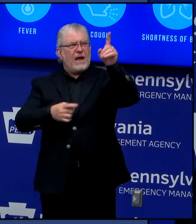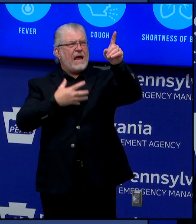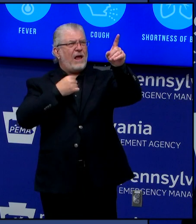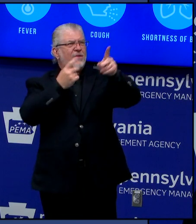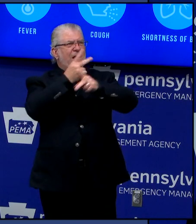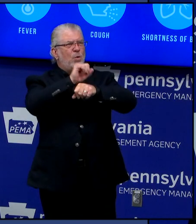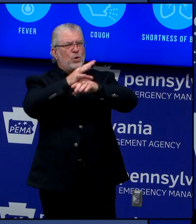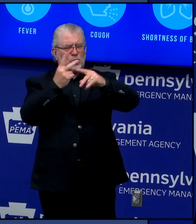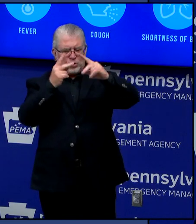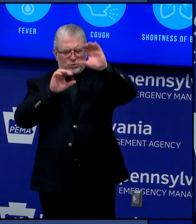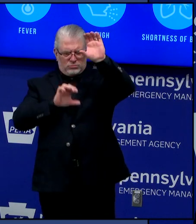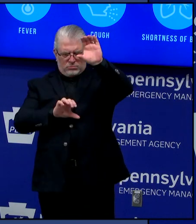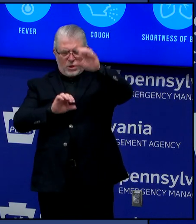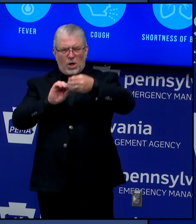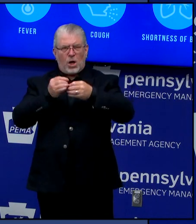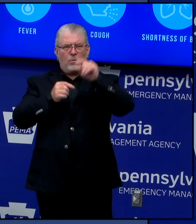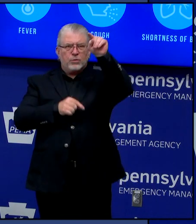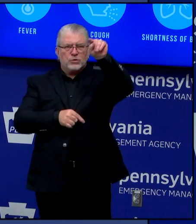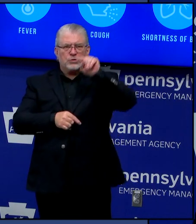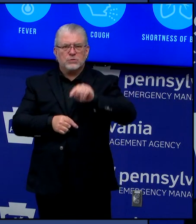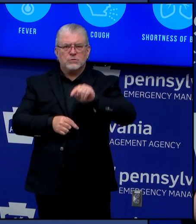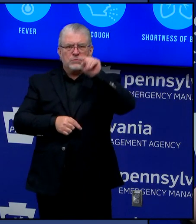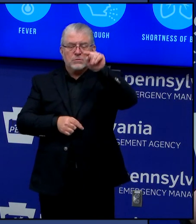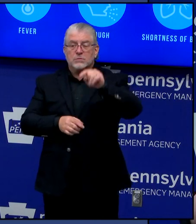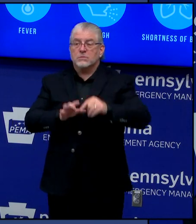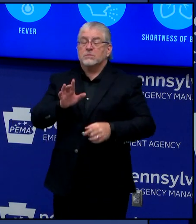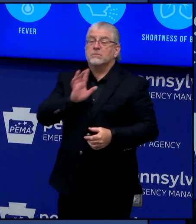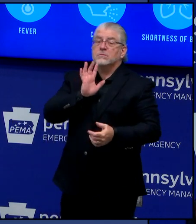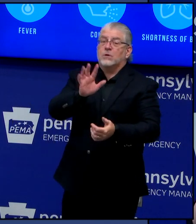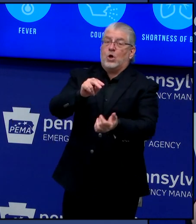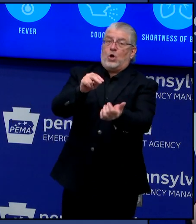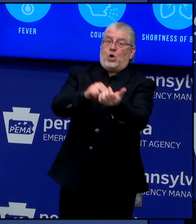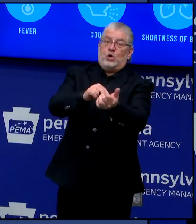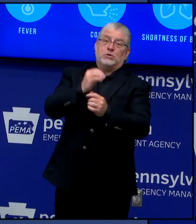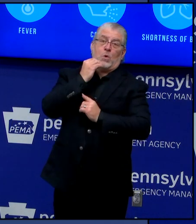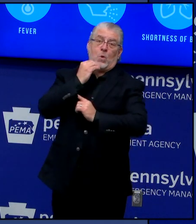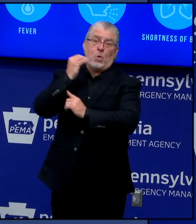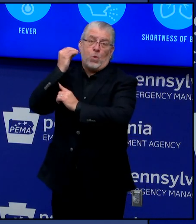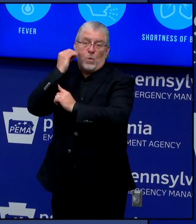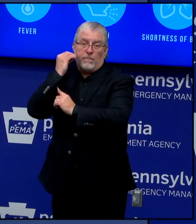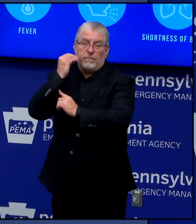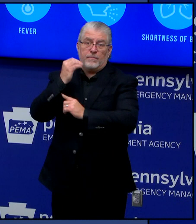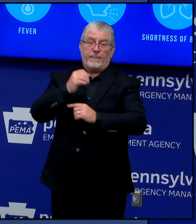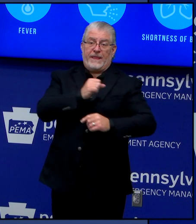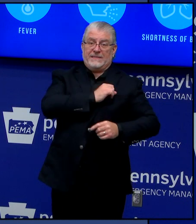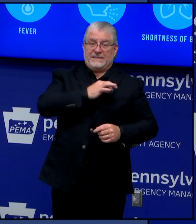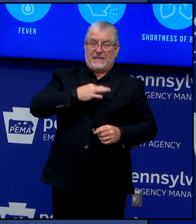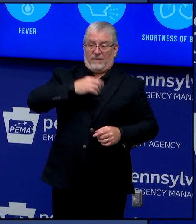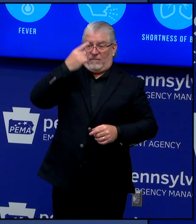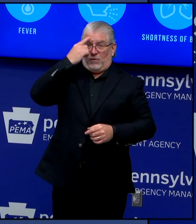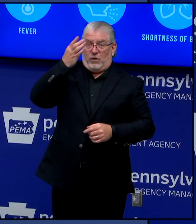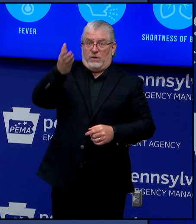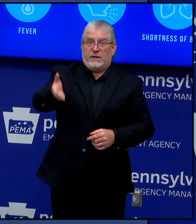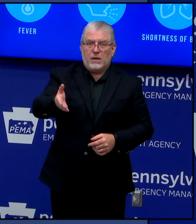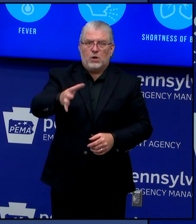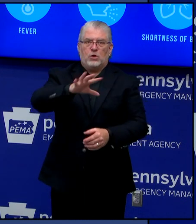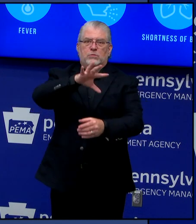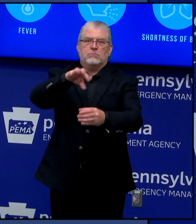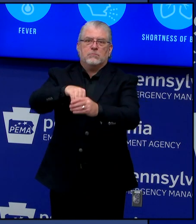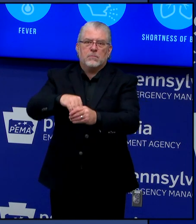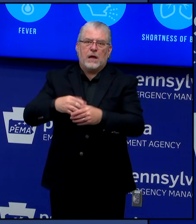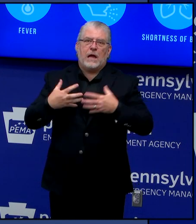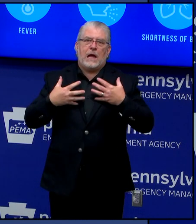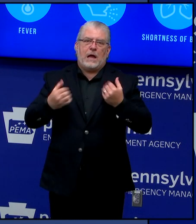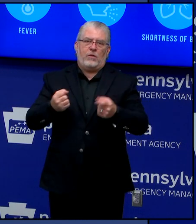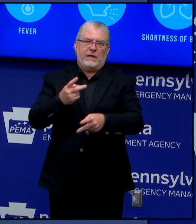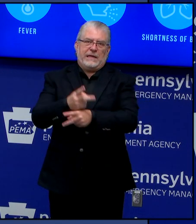home staff cases are included in the larger healthcare worker statistics. From the Pittsburgh Post-Gazette, some